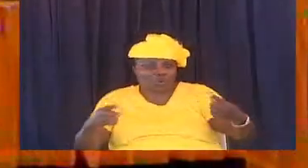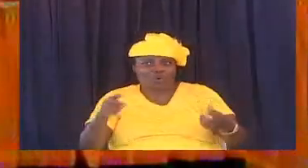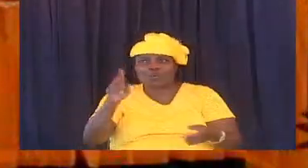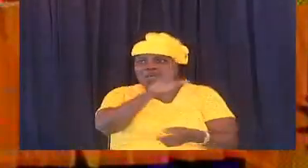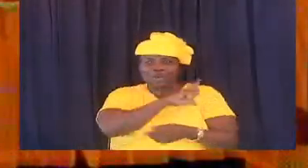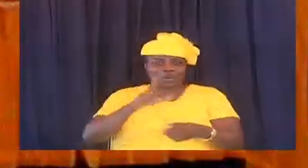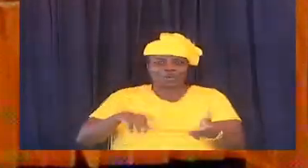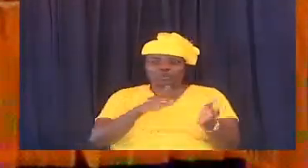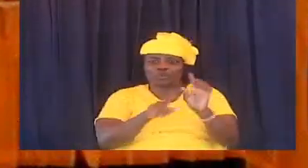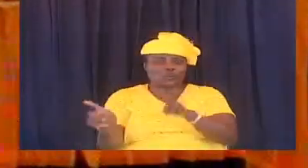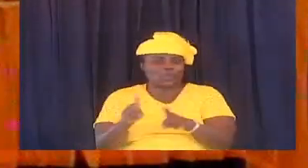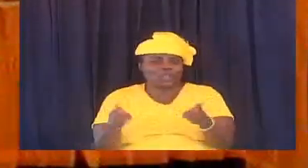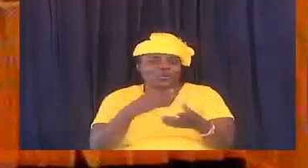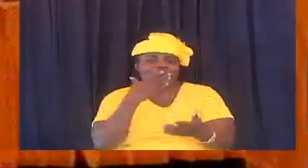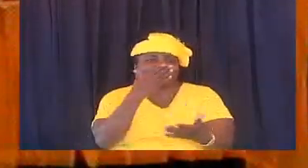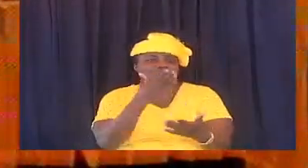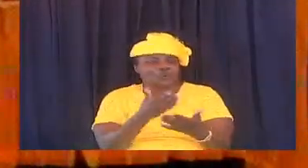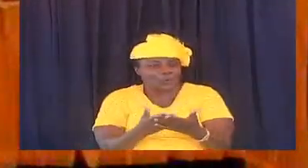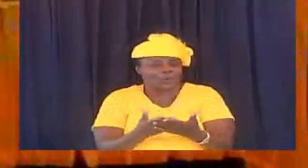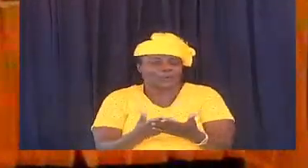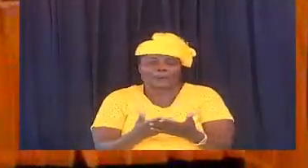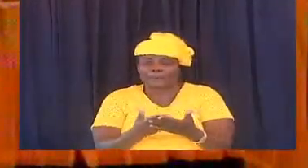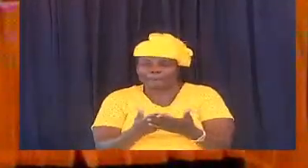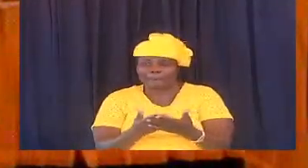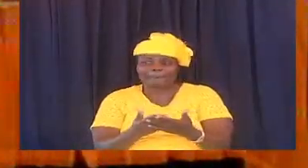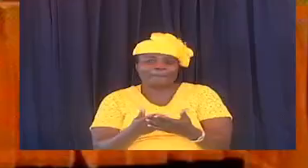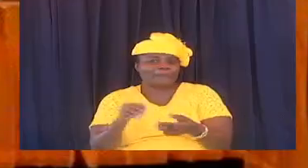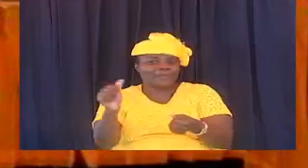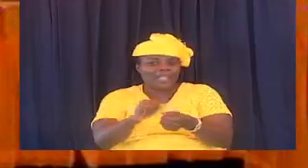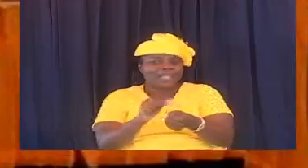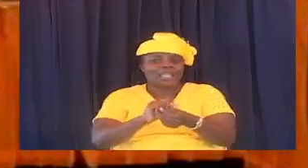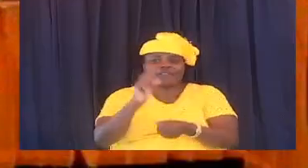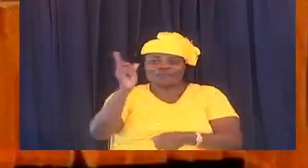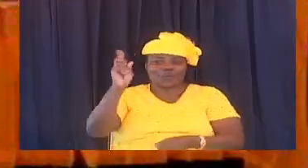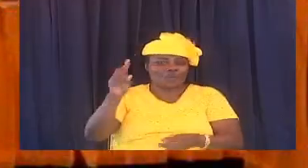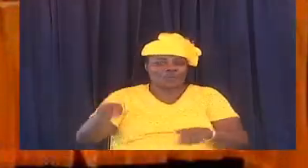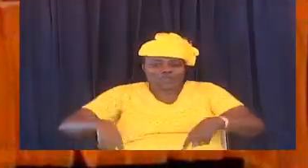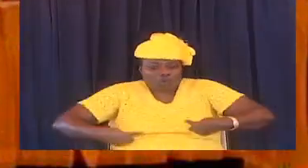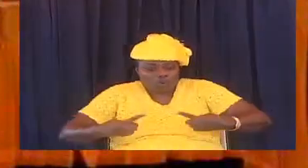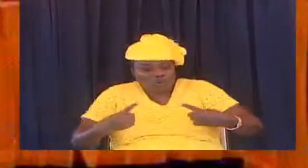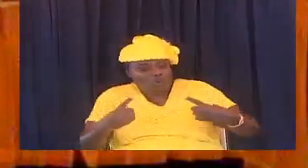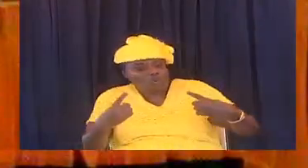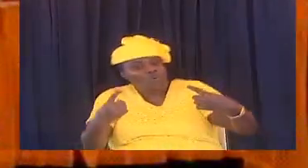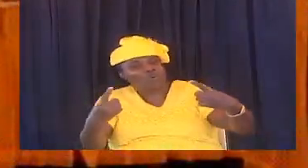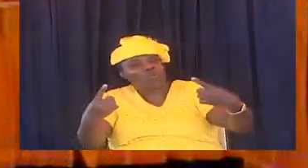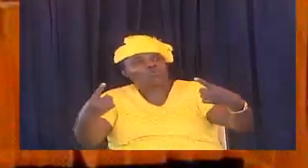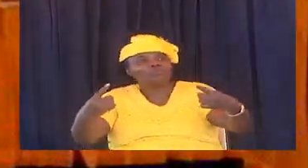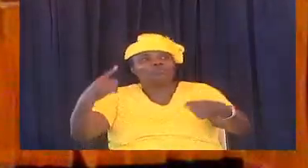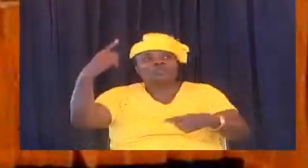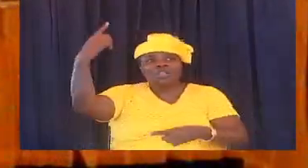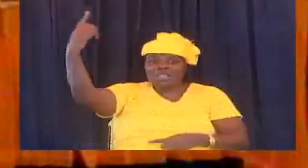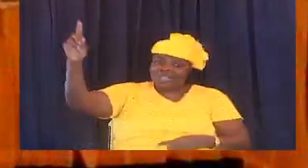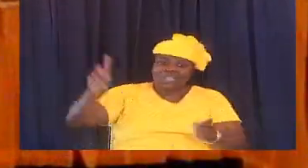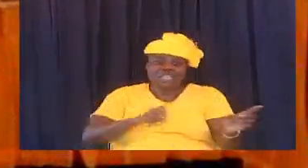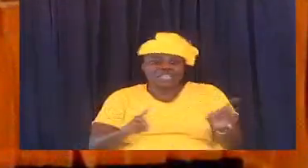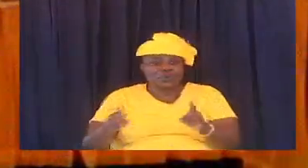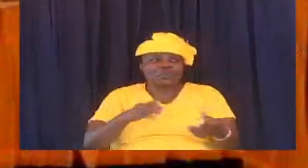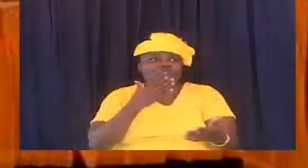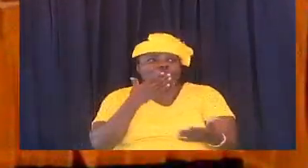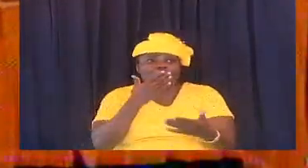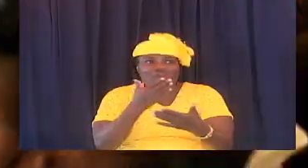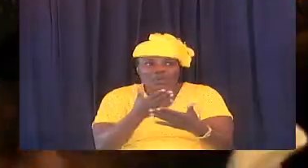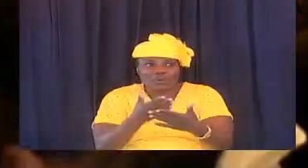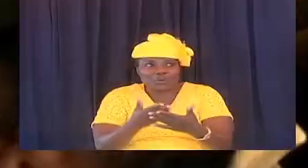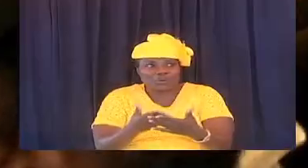my Lord was doing good. Everywhere he went, he